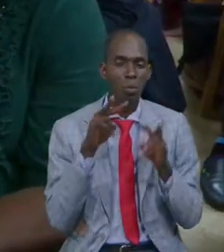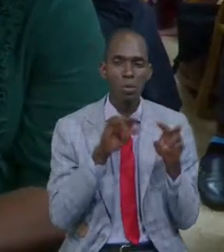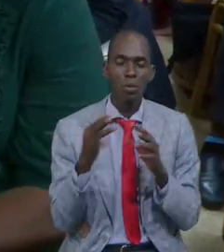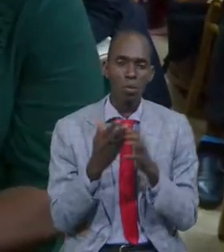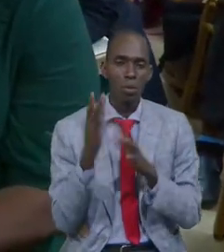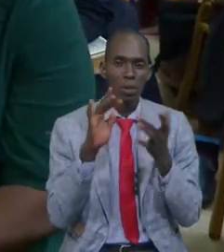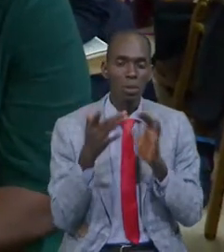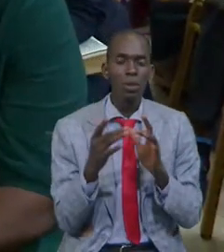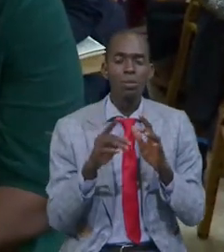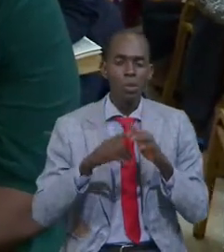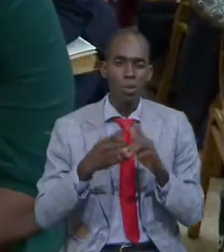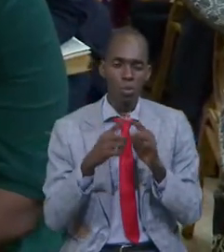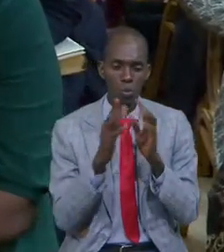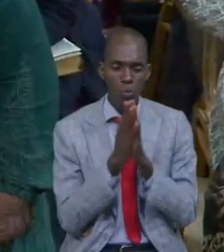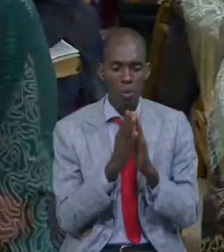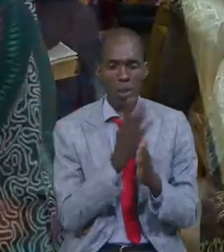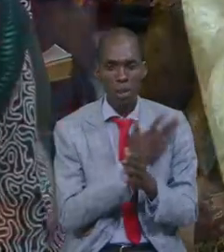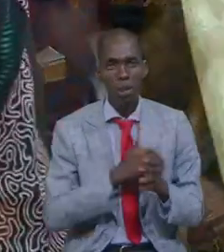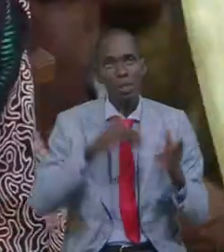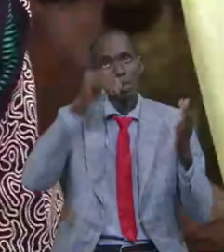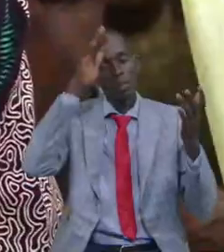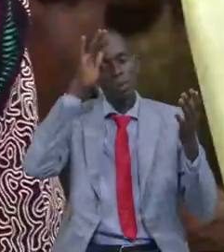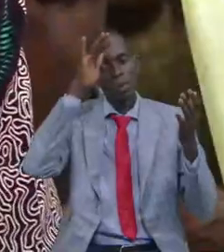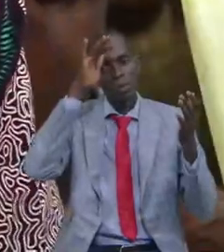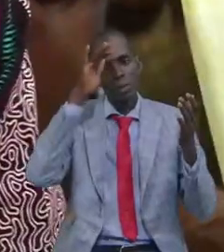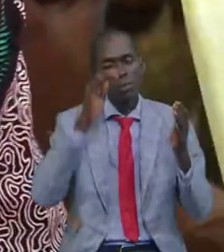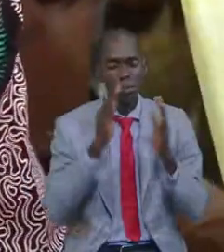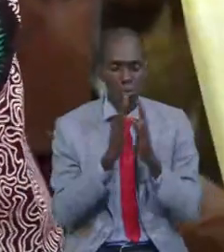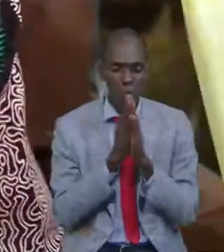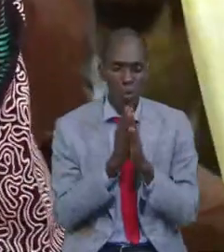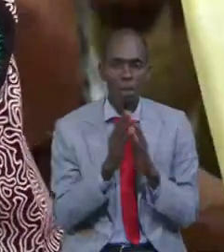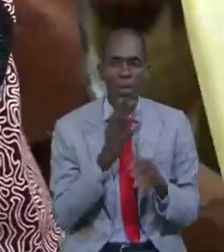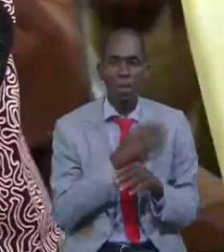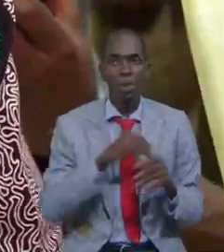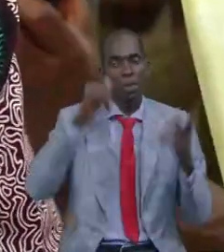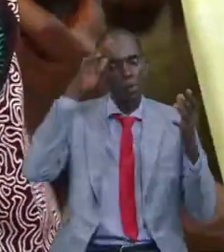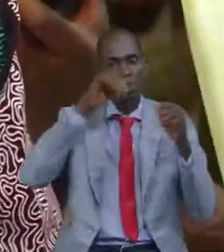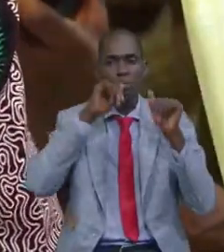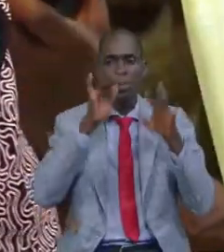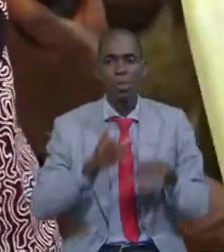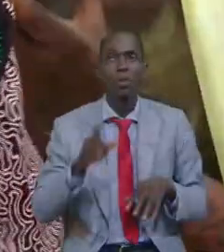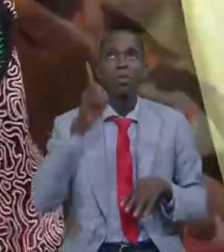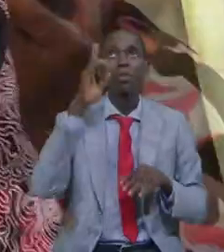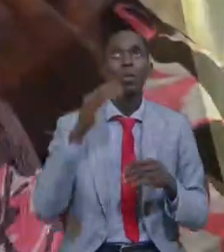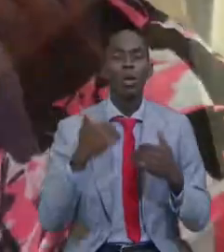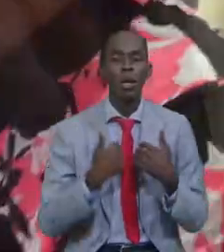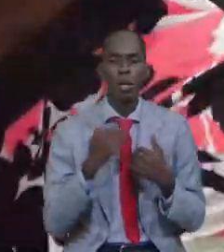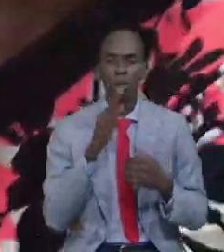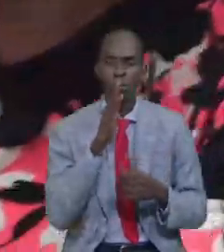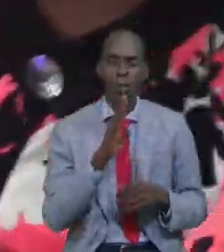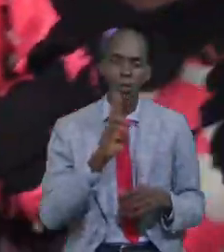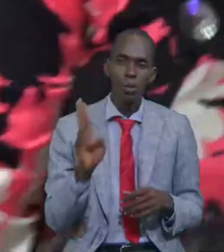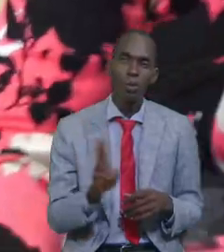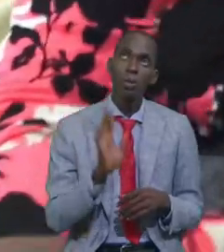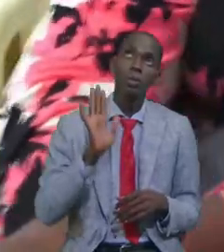miracles. Pray and expect blessing. God has been using his servant over